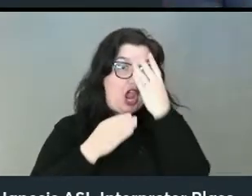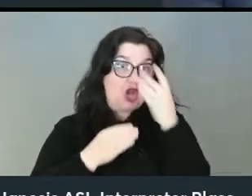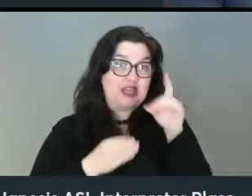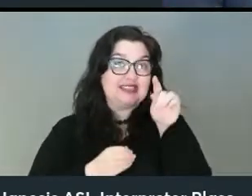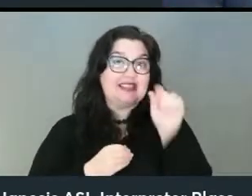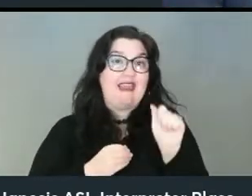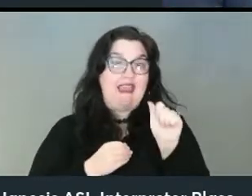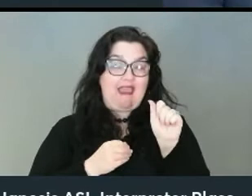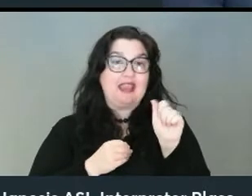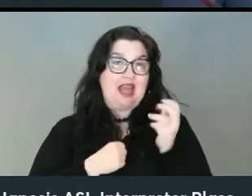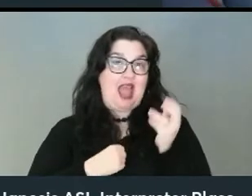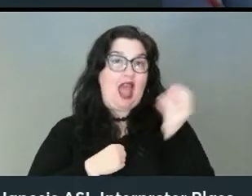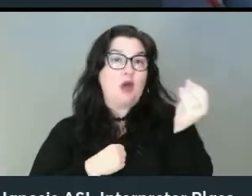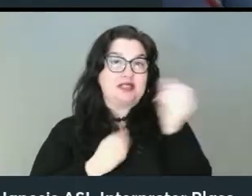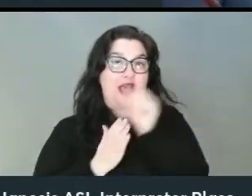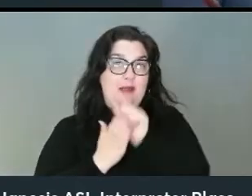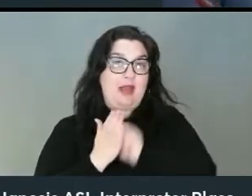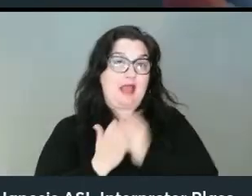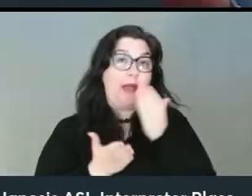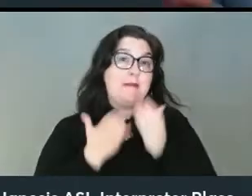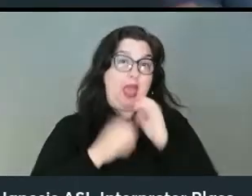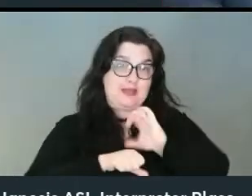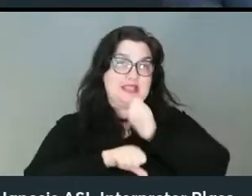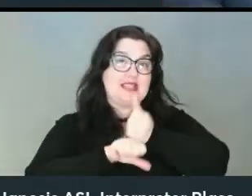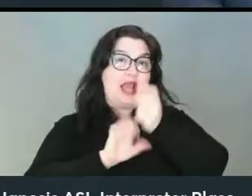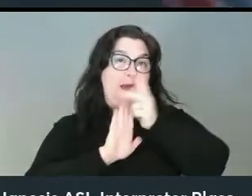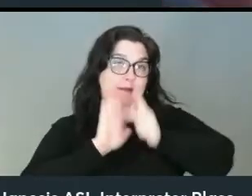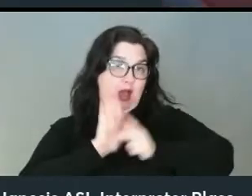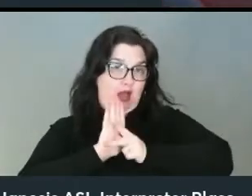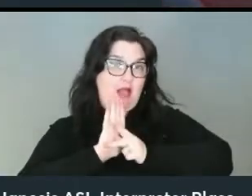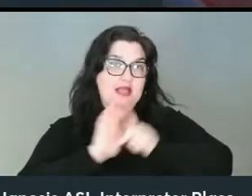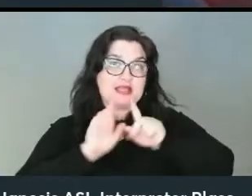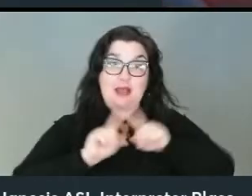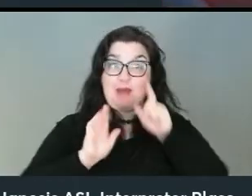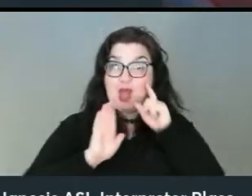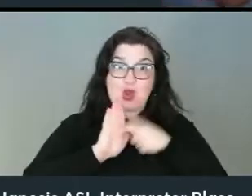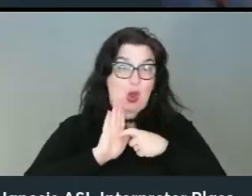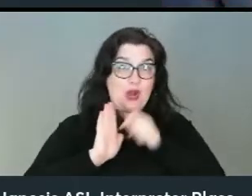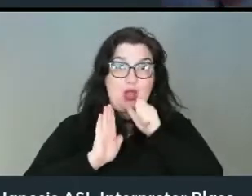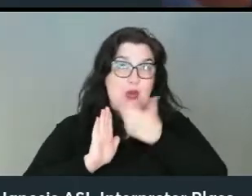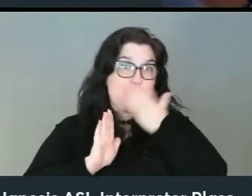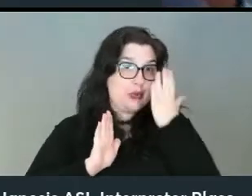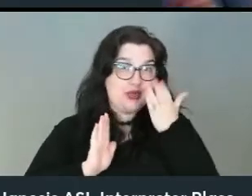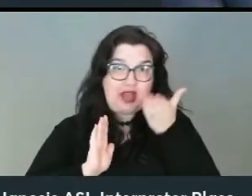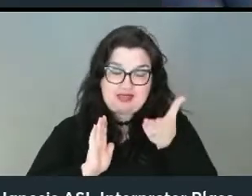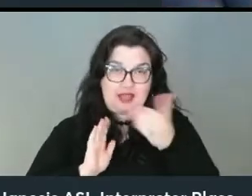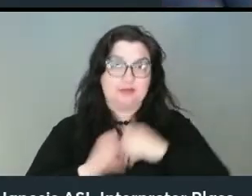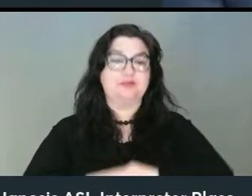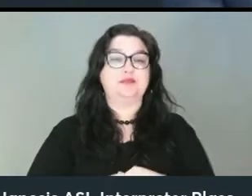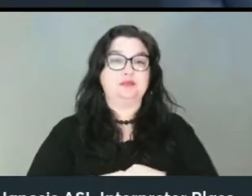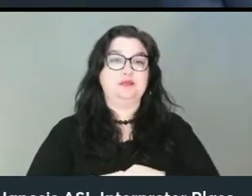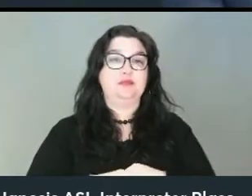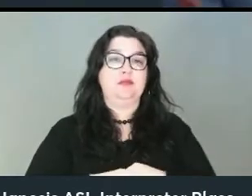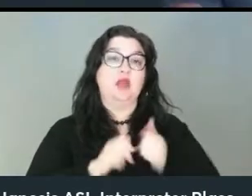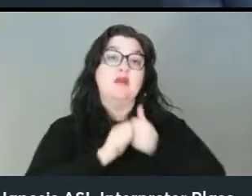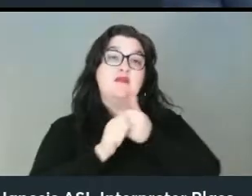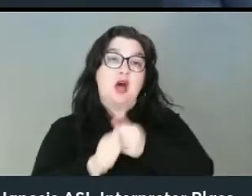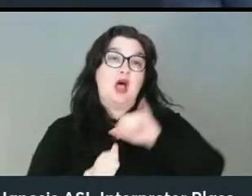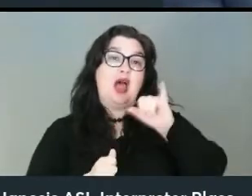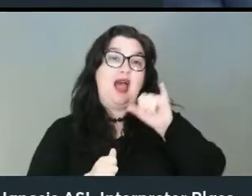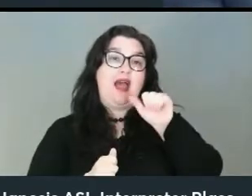I might have a bucket policy here saying so, but notice I don't have that. So according to IAM policy, there's no sharing outside the